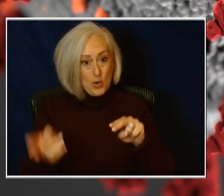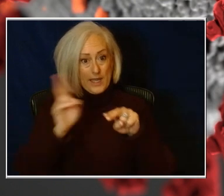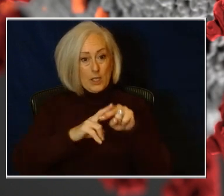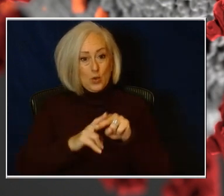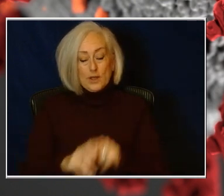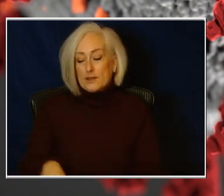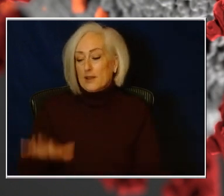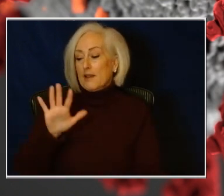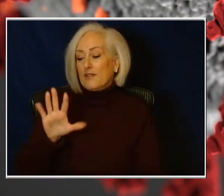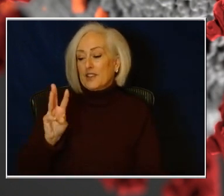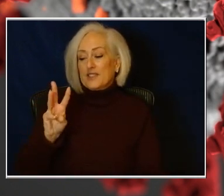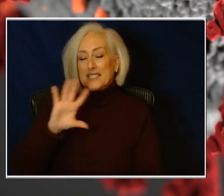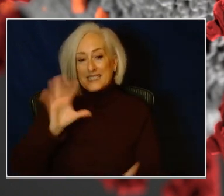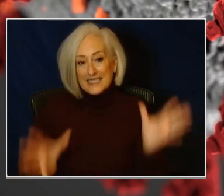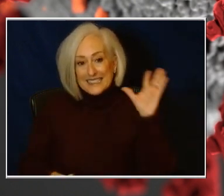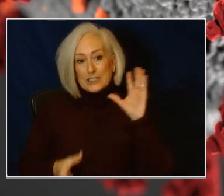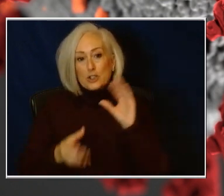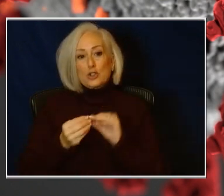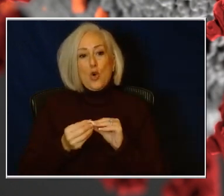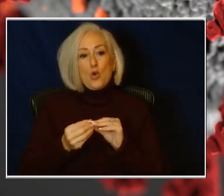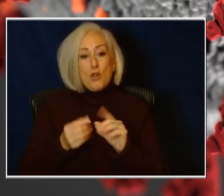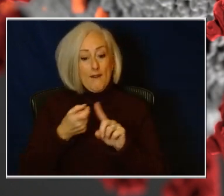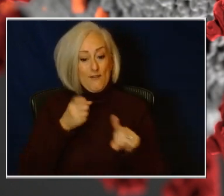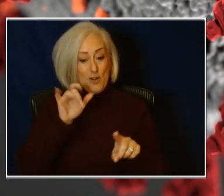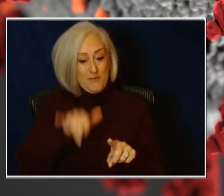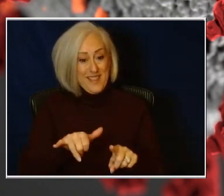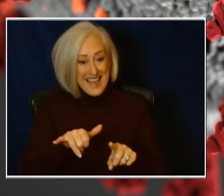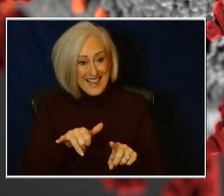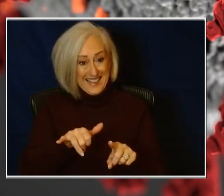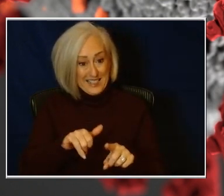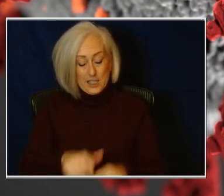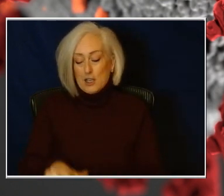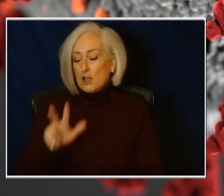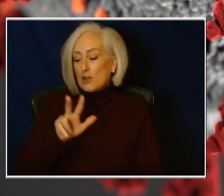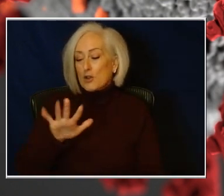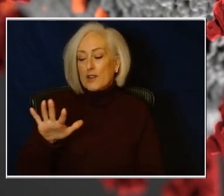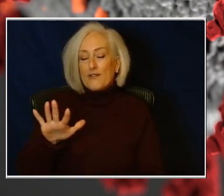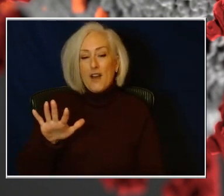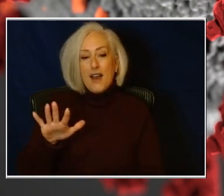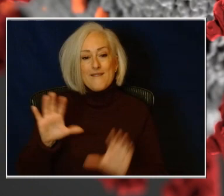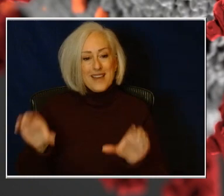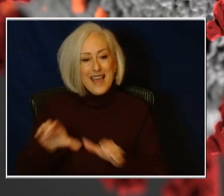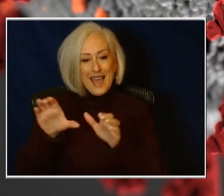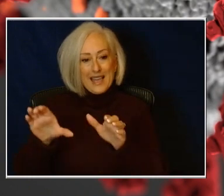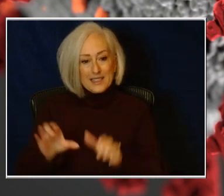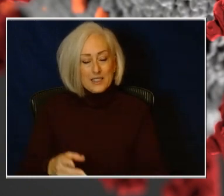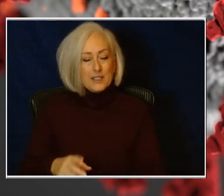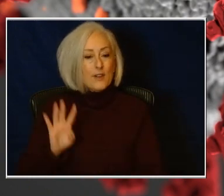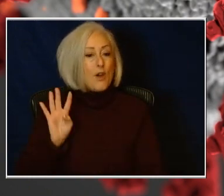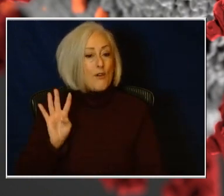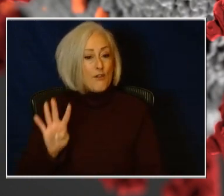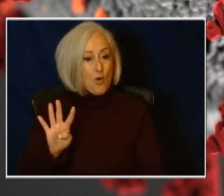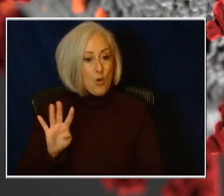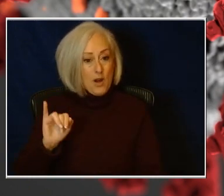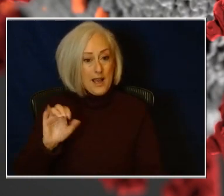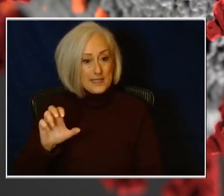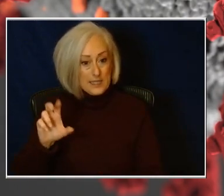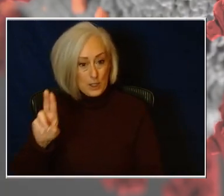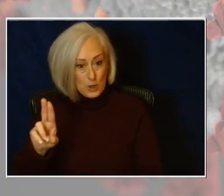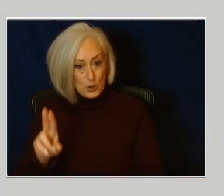top line. Of that total, 35 are active, with 4 in the ICU still and 1 on the ventilator. I think